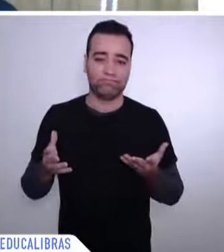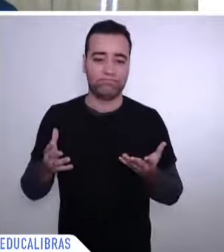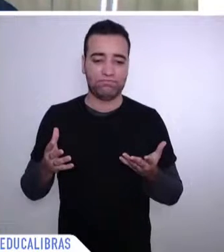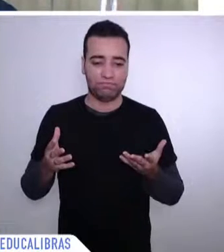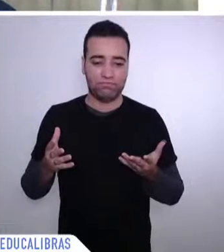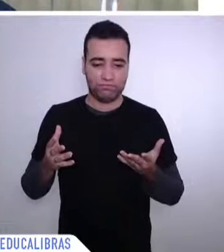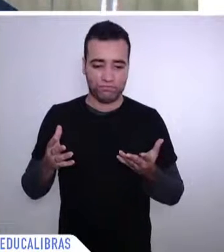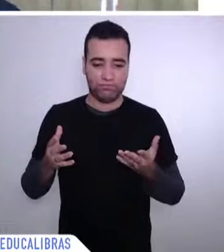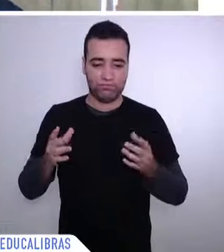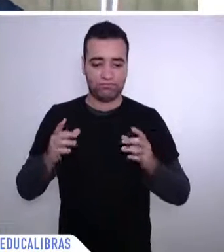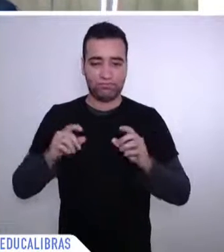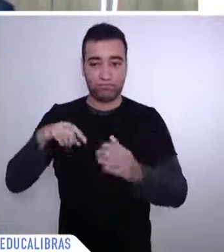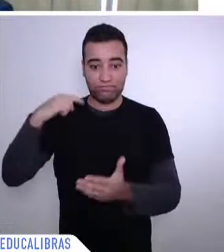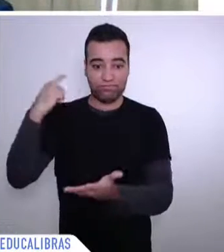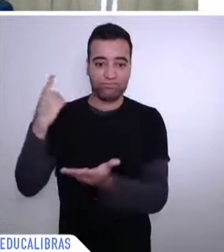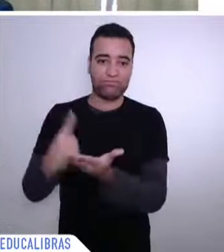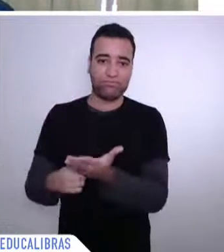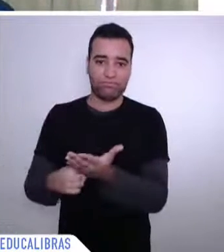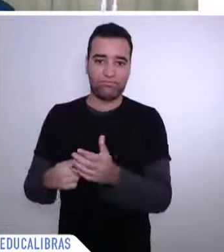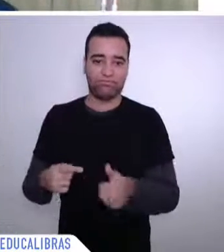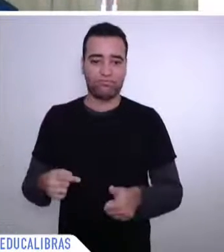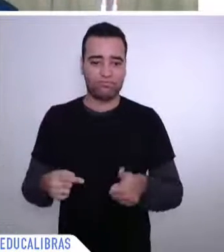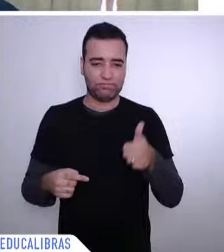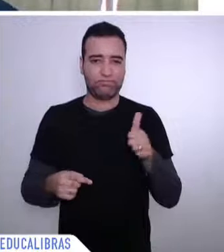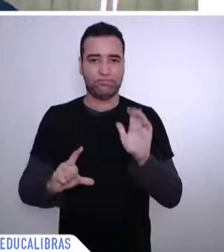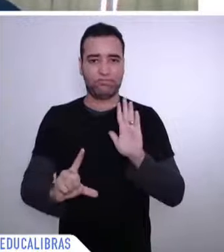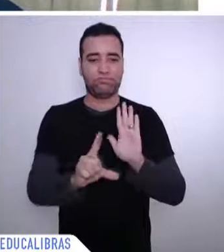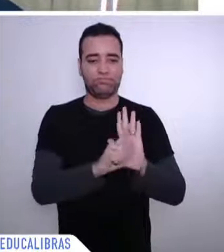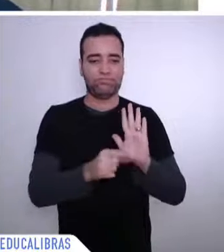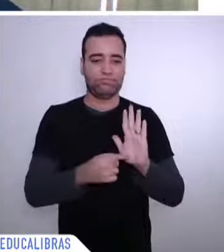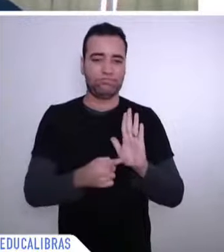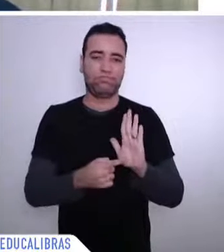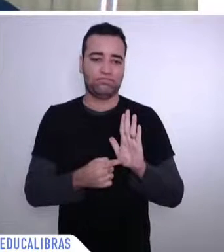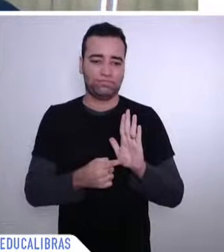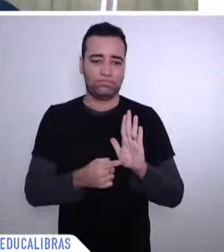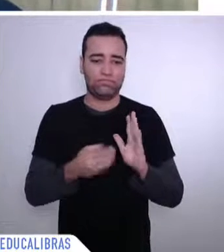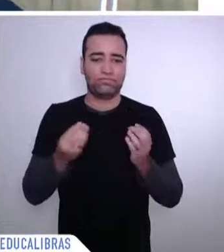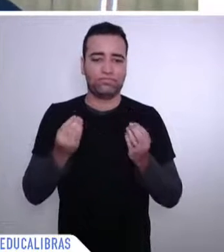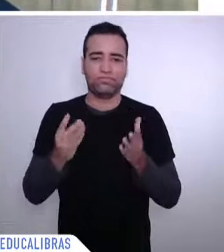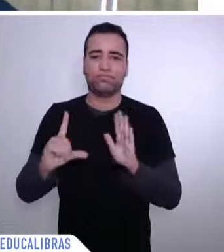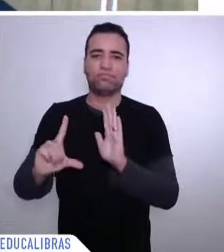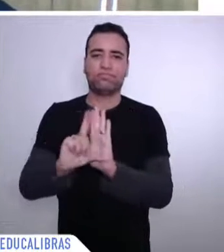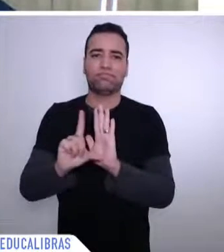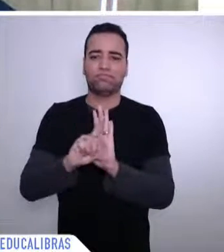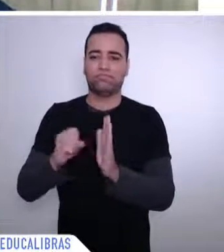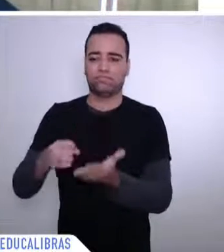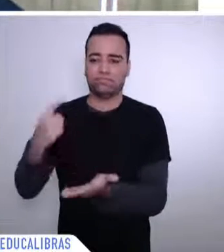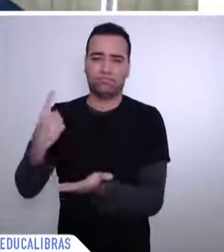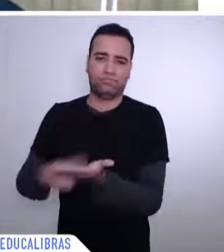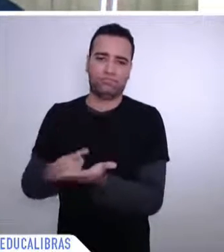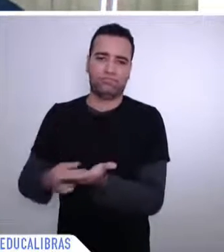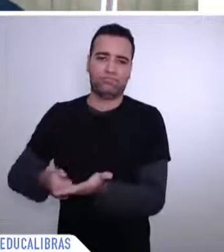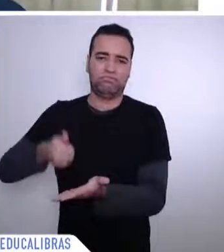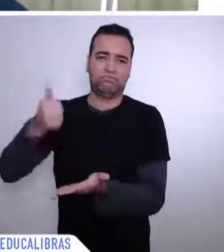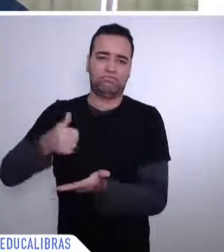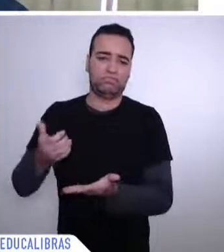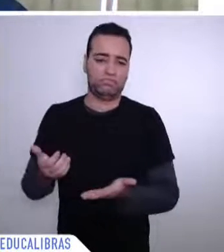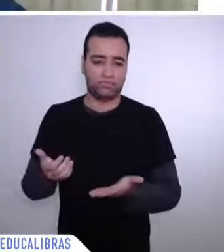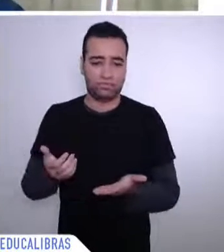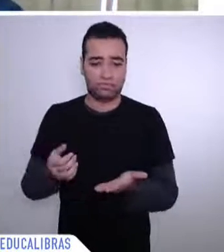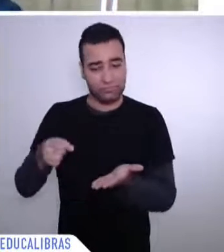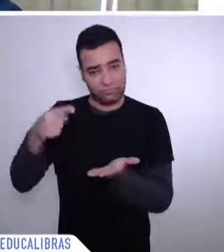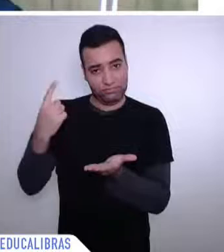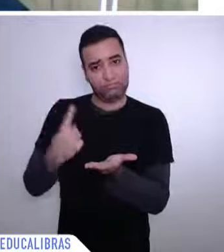rights in a moment in which in what is agreed is more important than what is